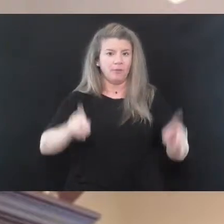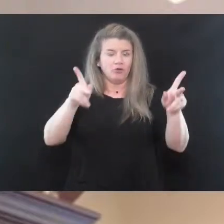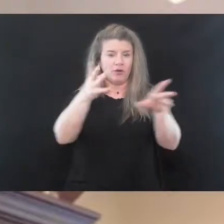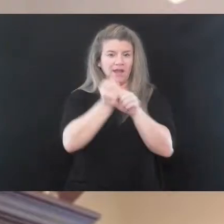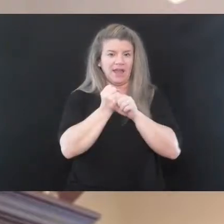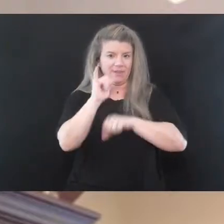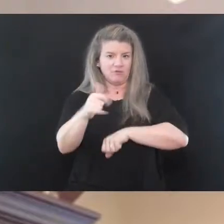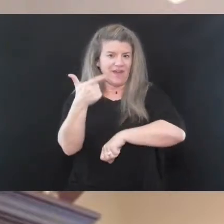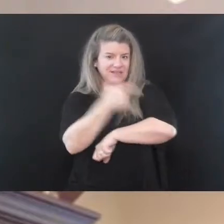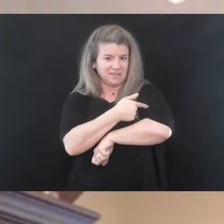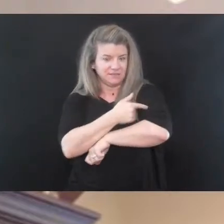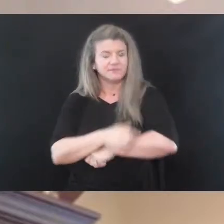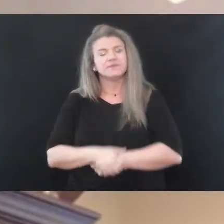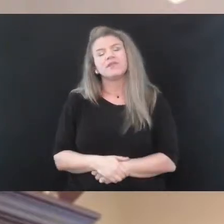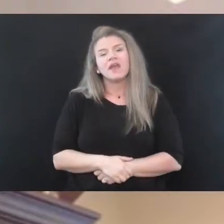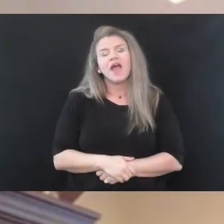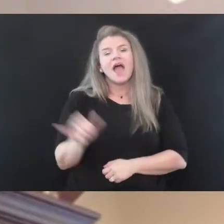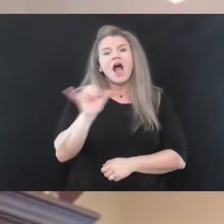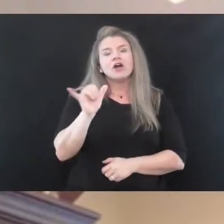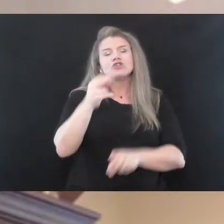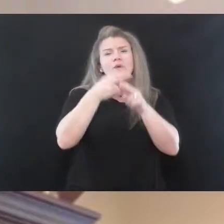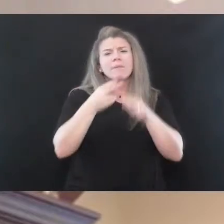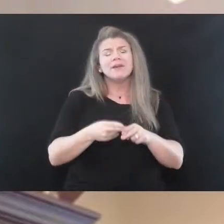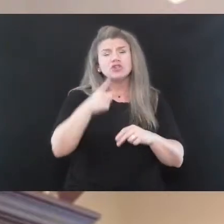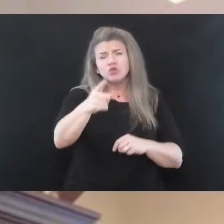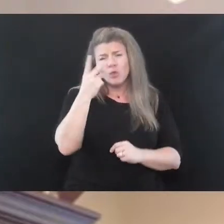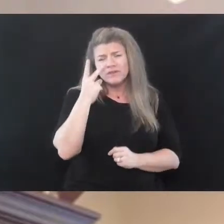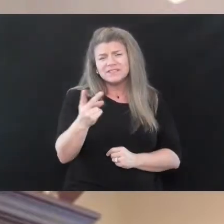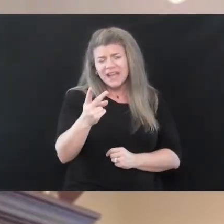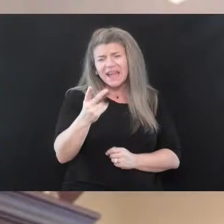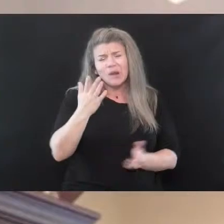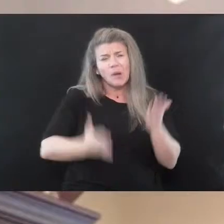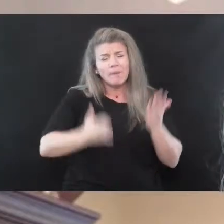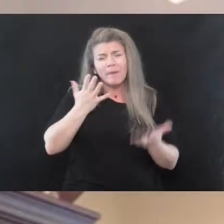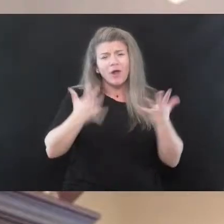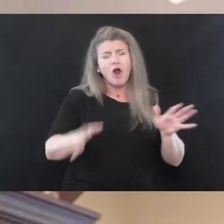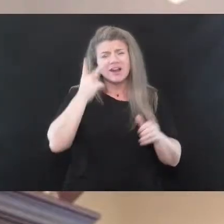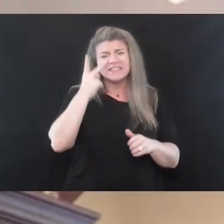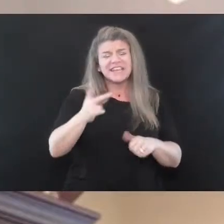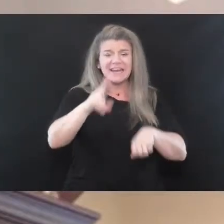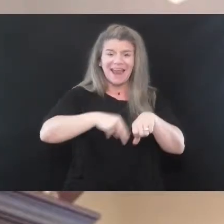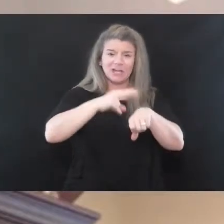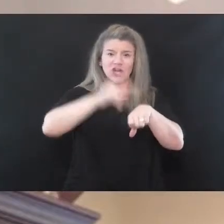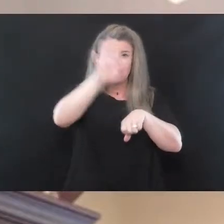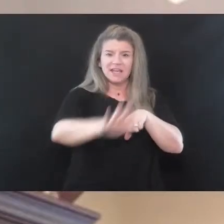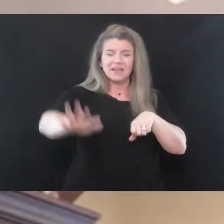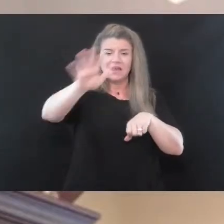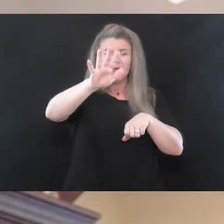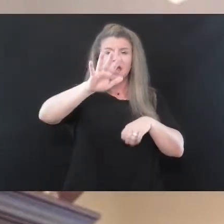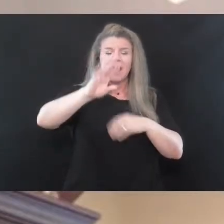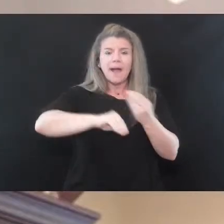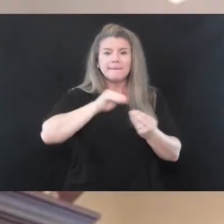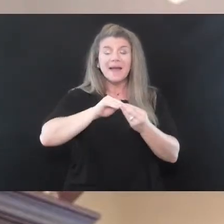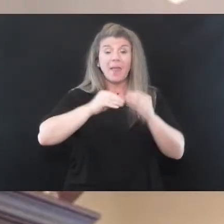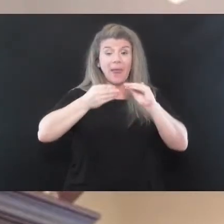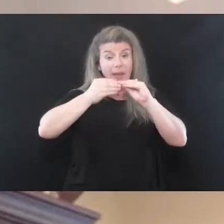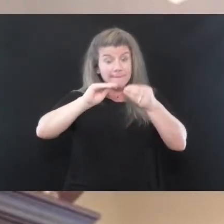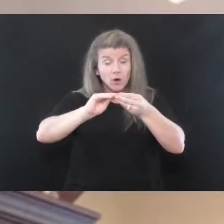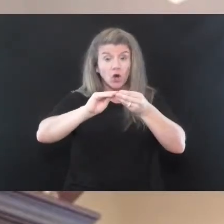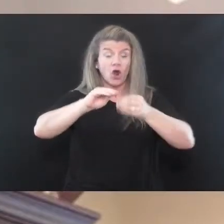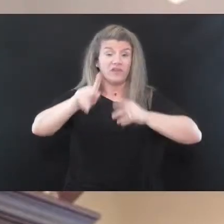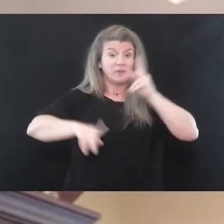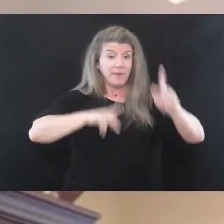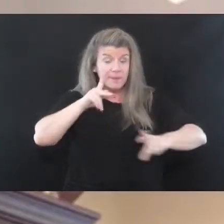and arms. The other thing I'd like to mention is you've seen, probably seen some things nationally about the number of